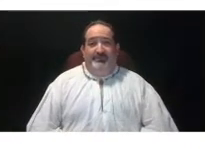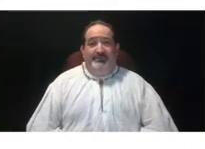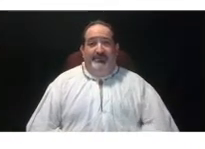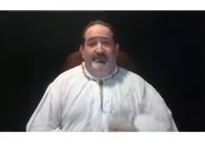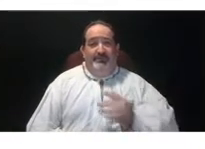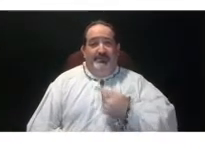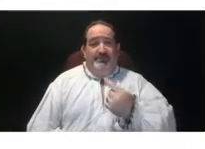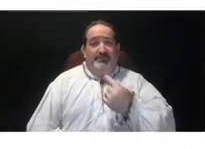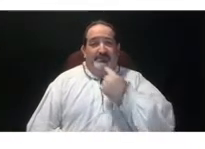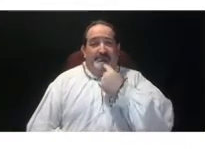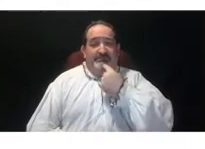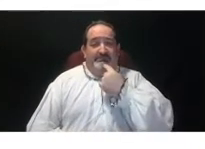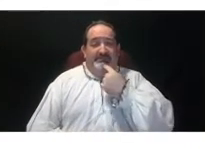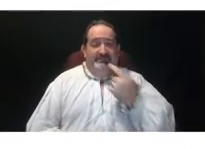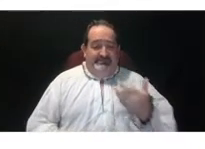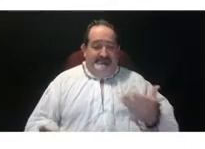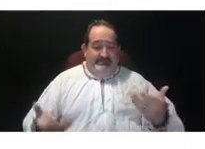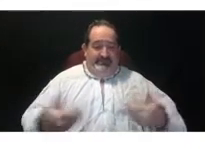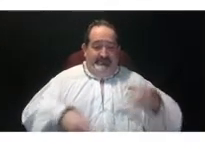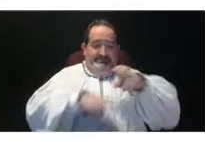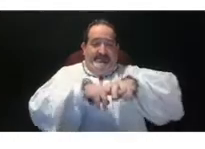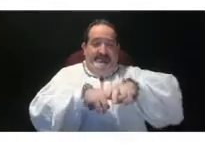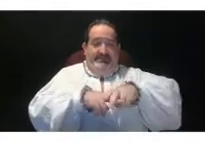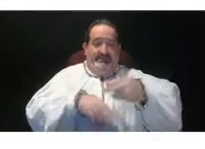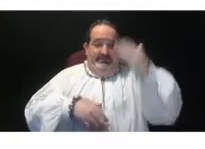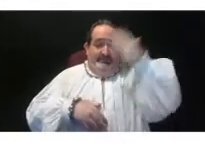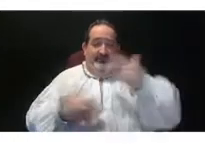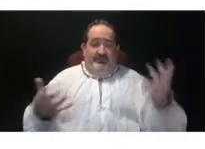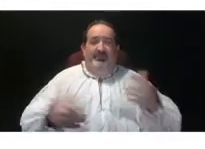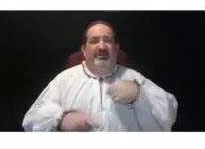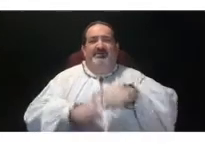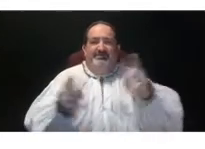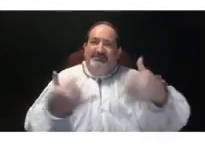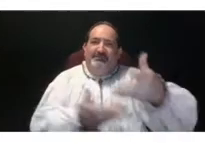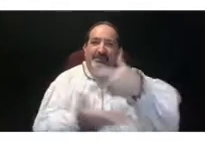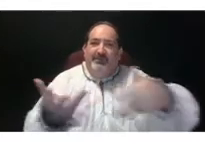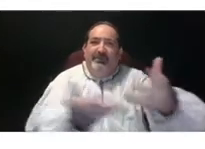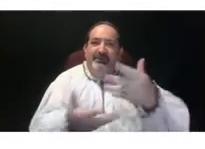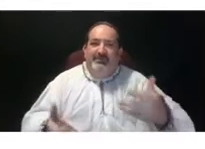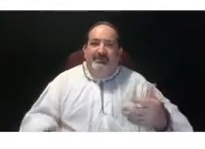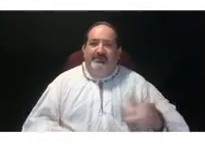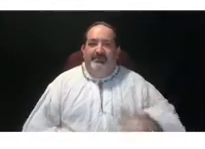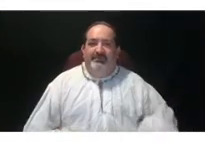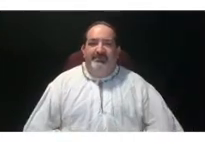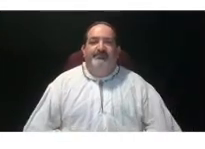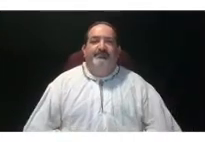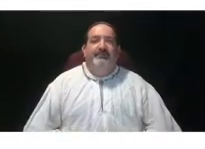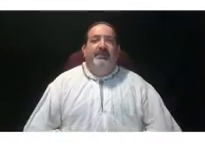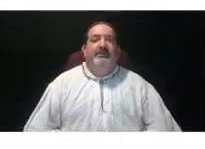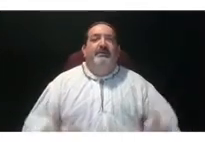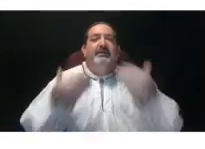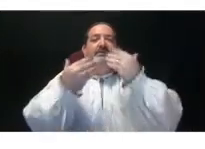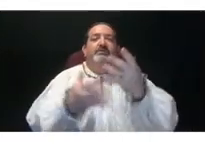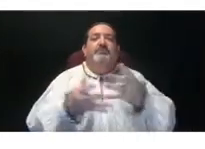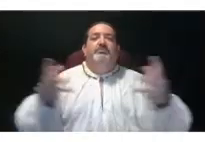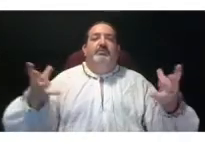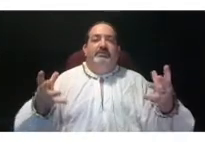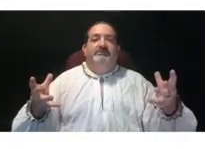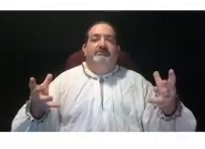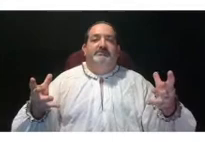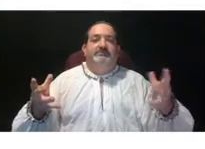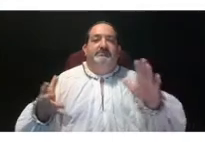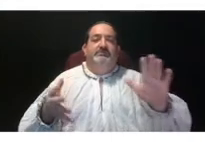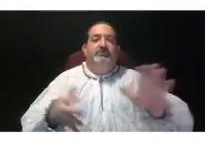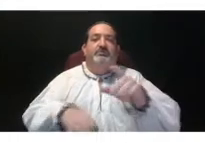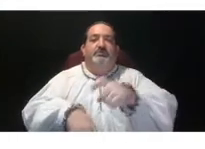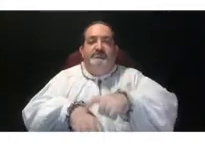miss being up here for you, but we will still be around. We thank you so much for your